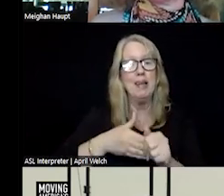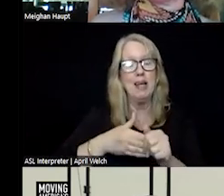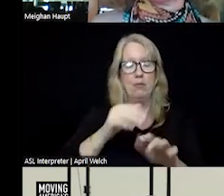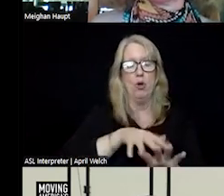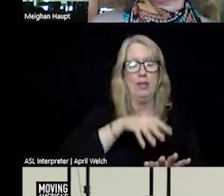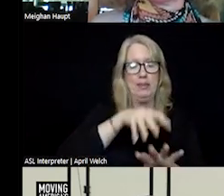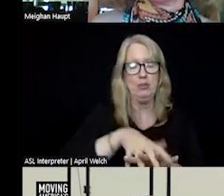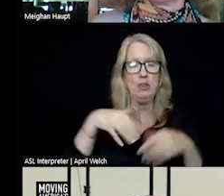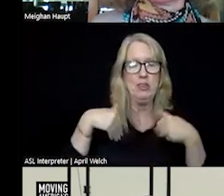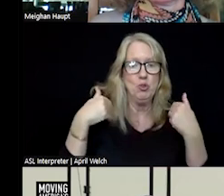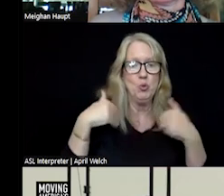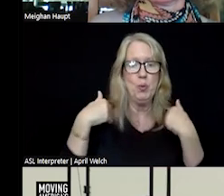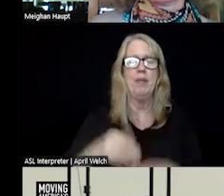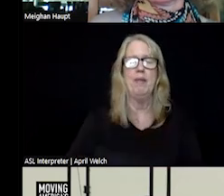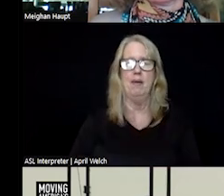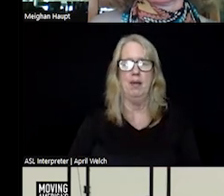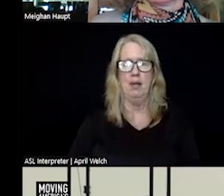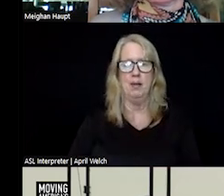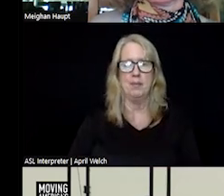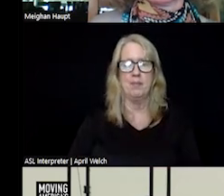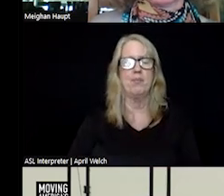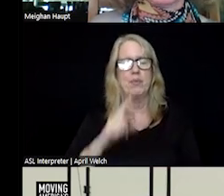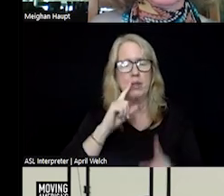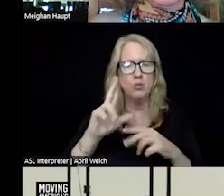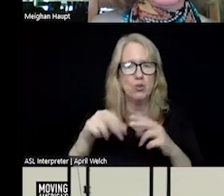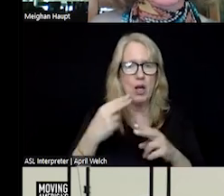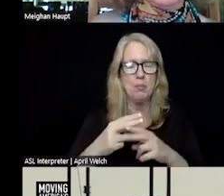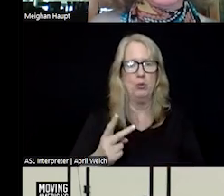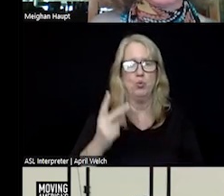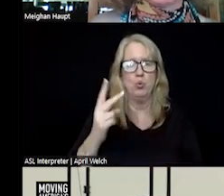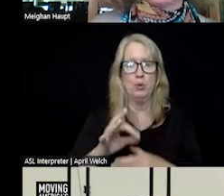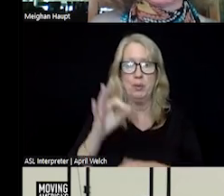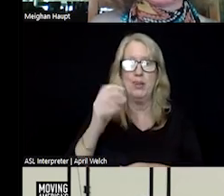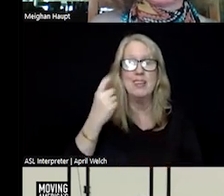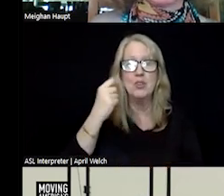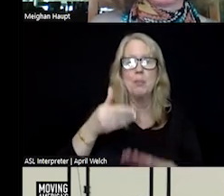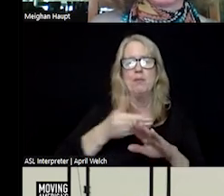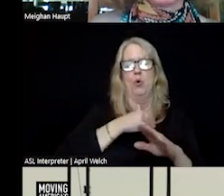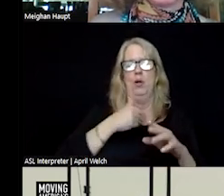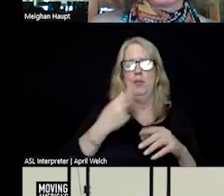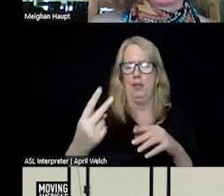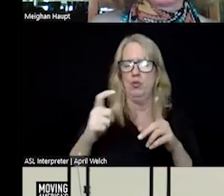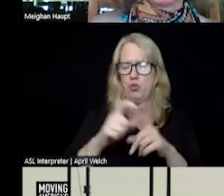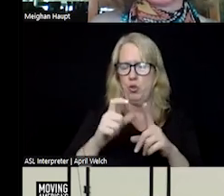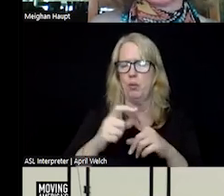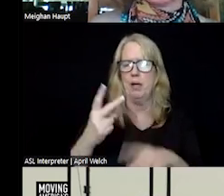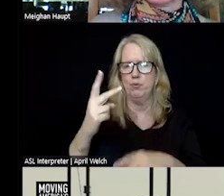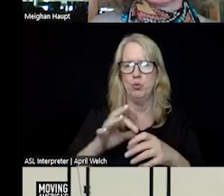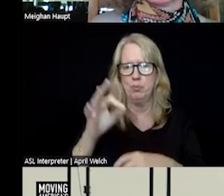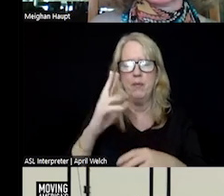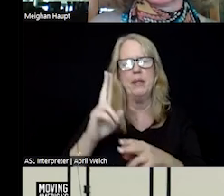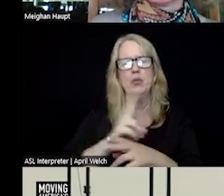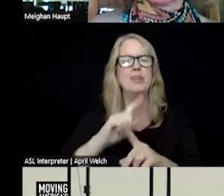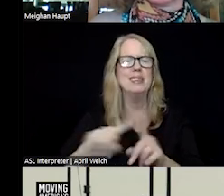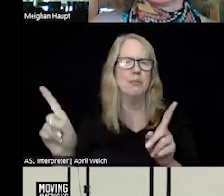youth, and talking about two-spirit. Now, this is before the term two-spirit came, but they used different